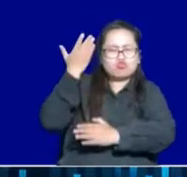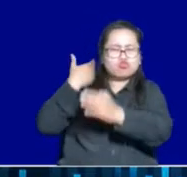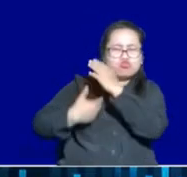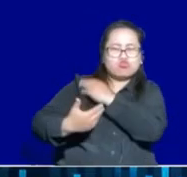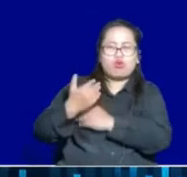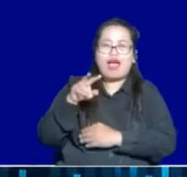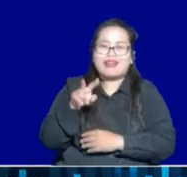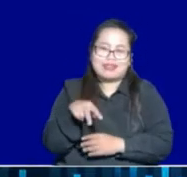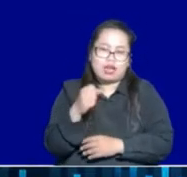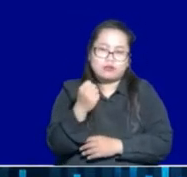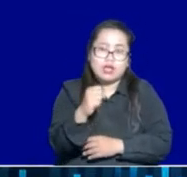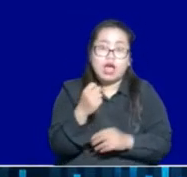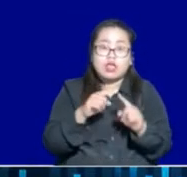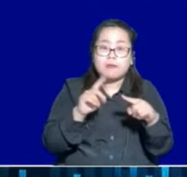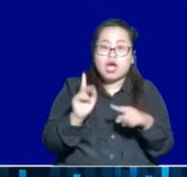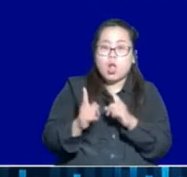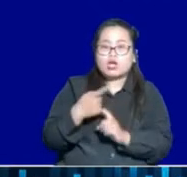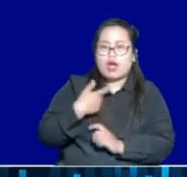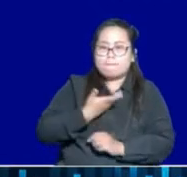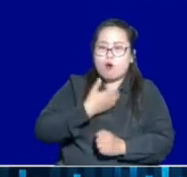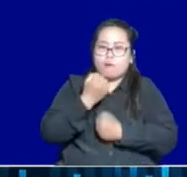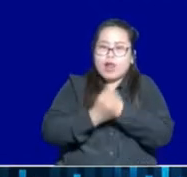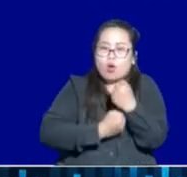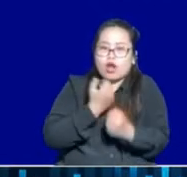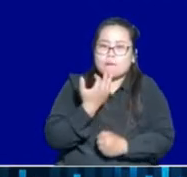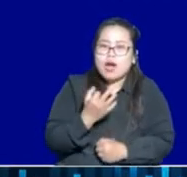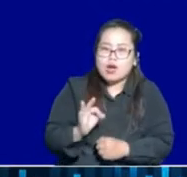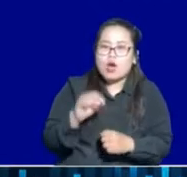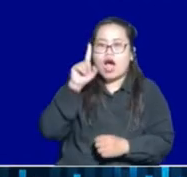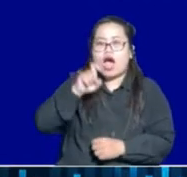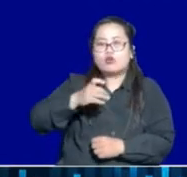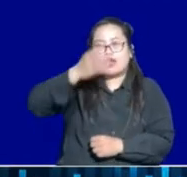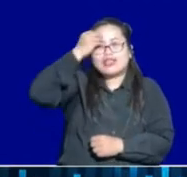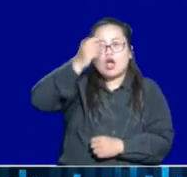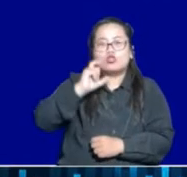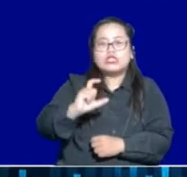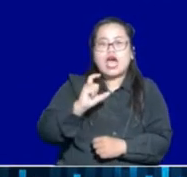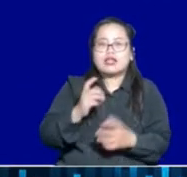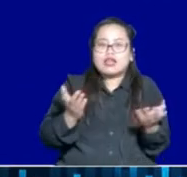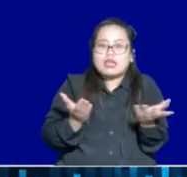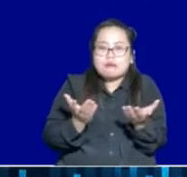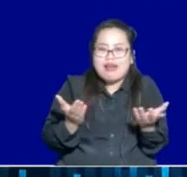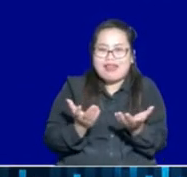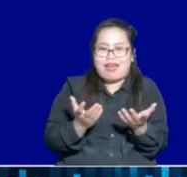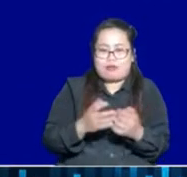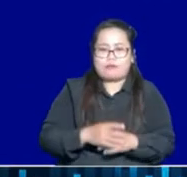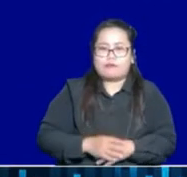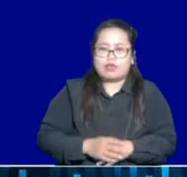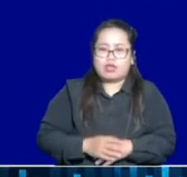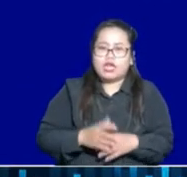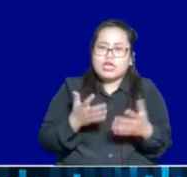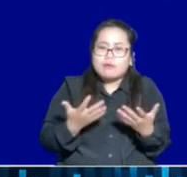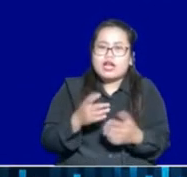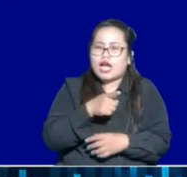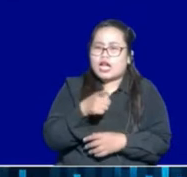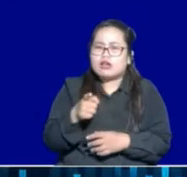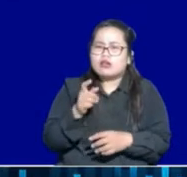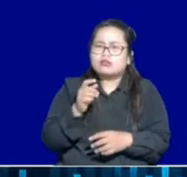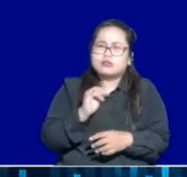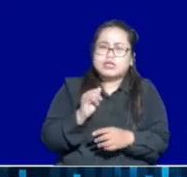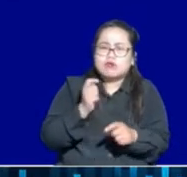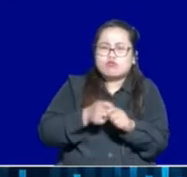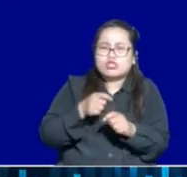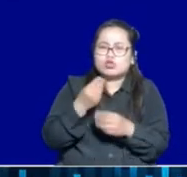them. But how do you learn how to do things that you don't do? You need watches. You